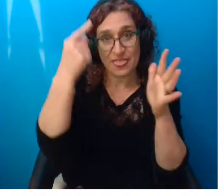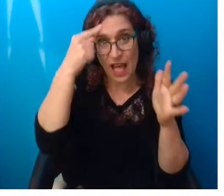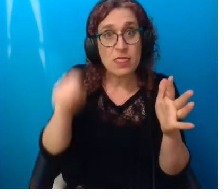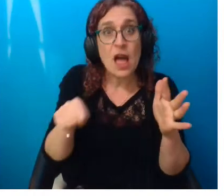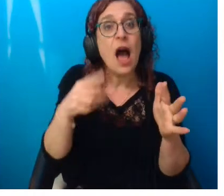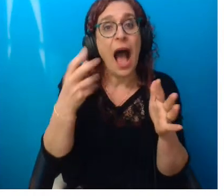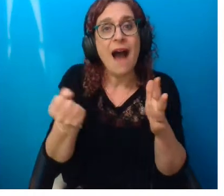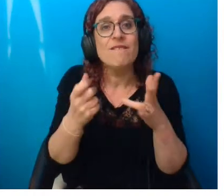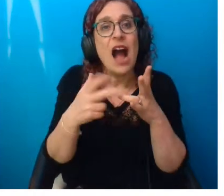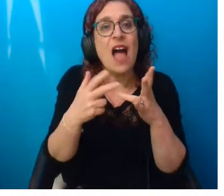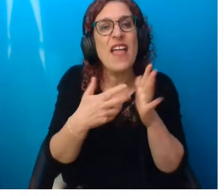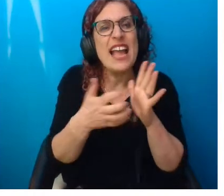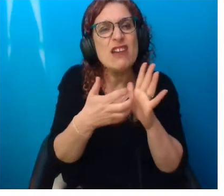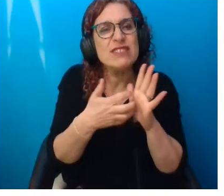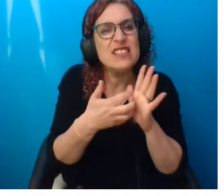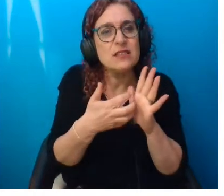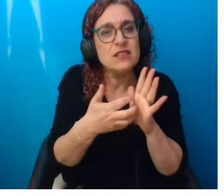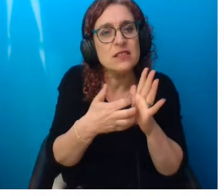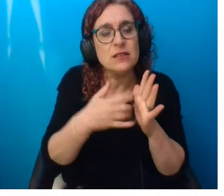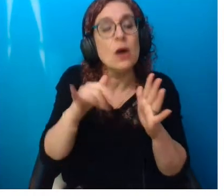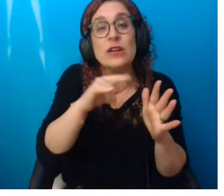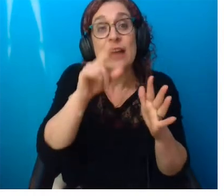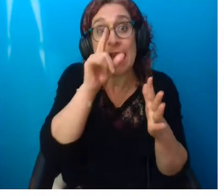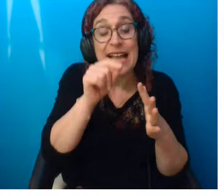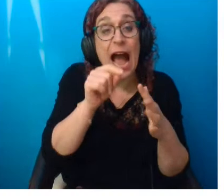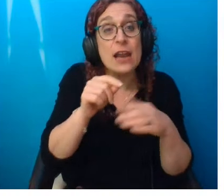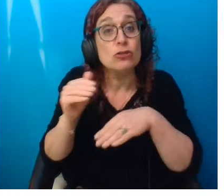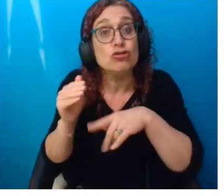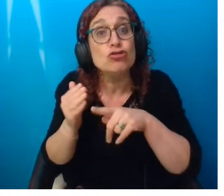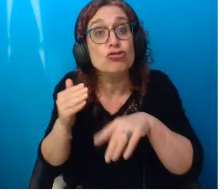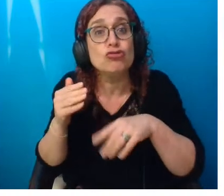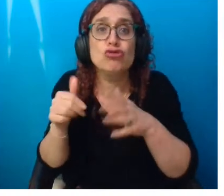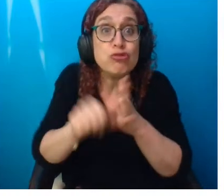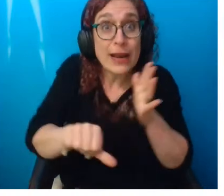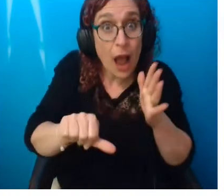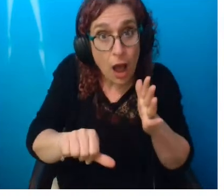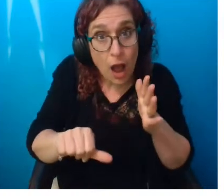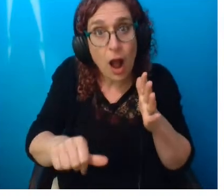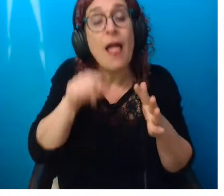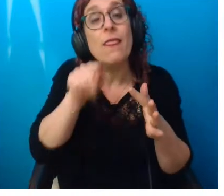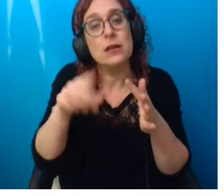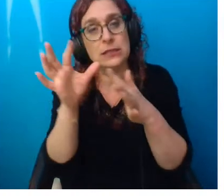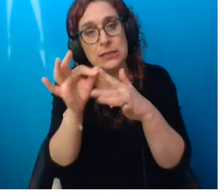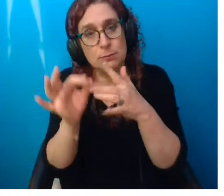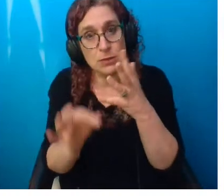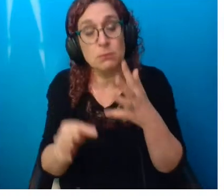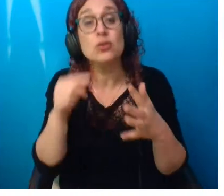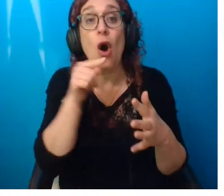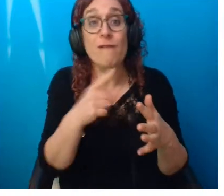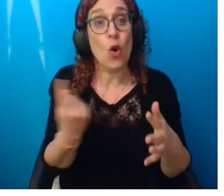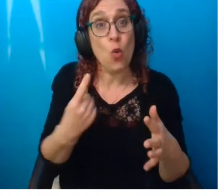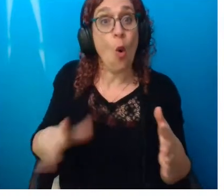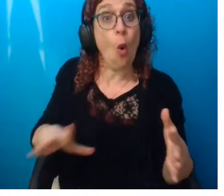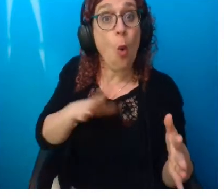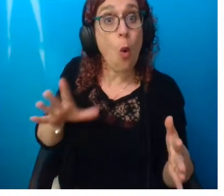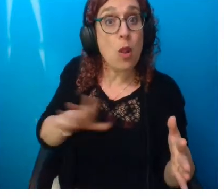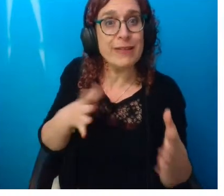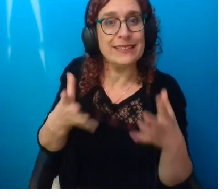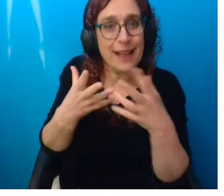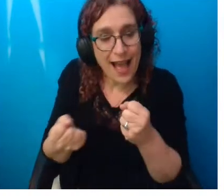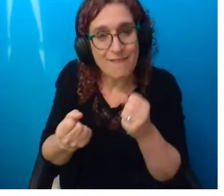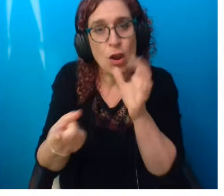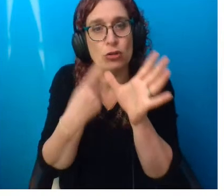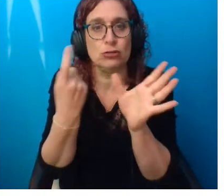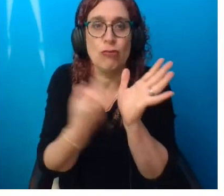can trigger an existing allergic rhinitis or can trigger the symptoms of an existing allergic